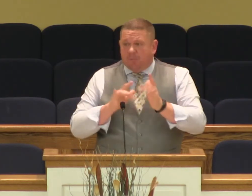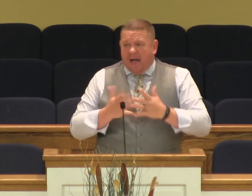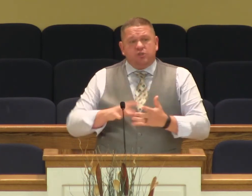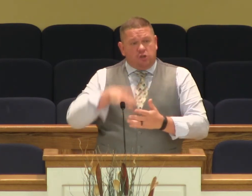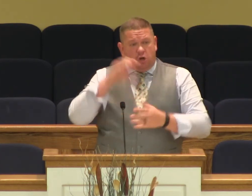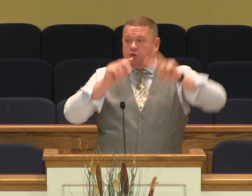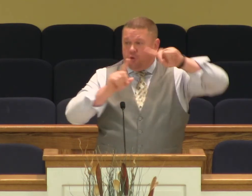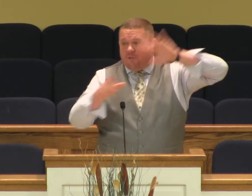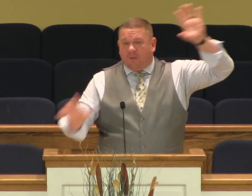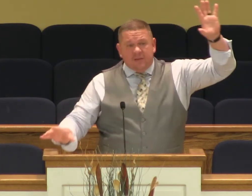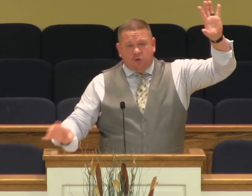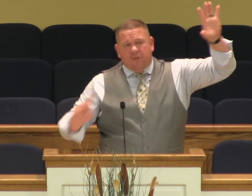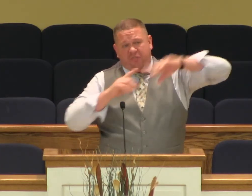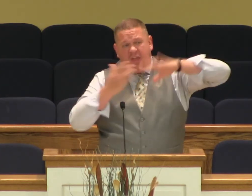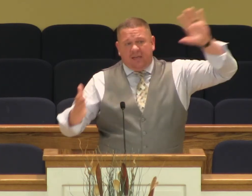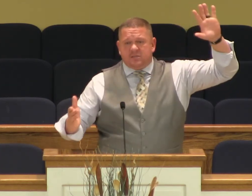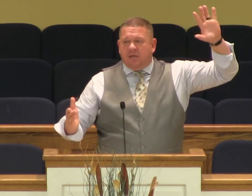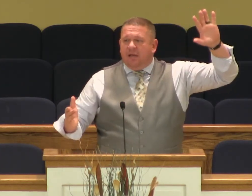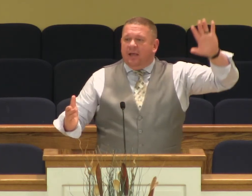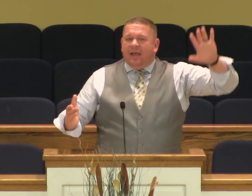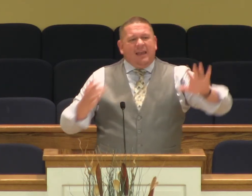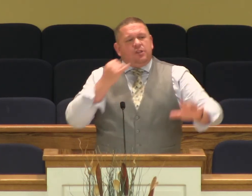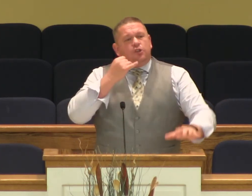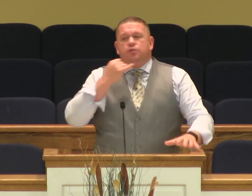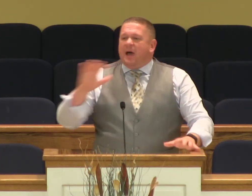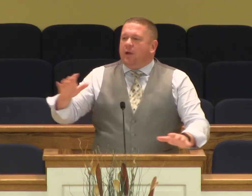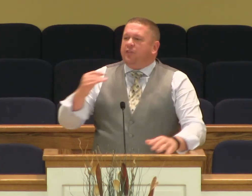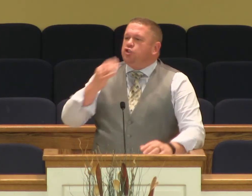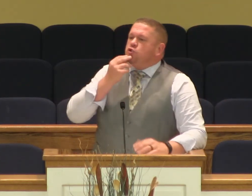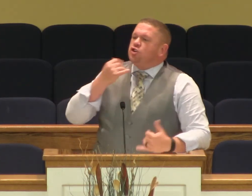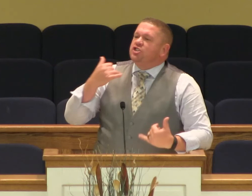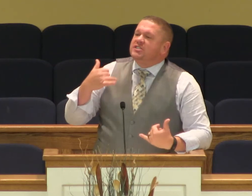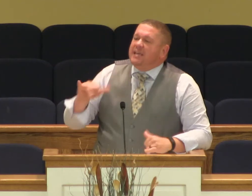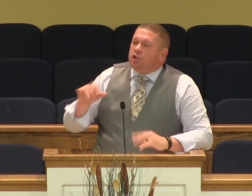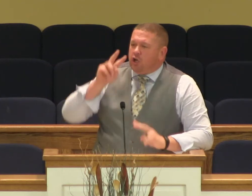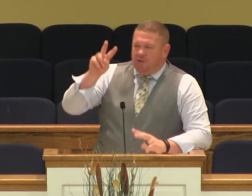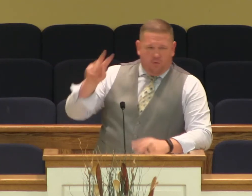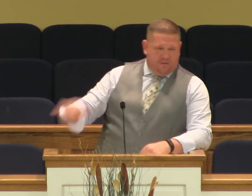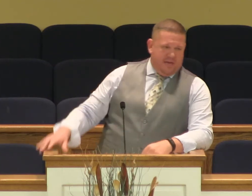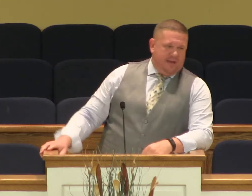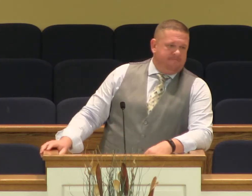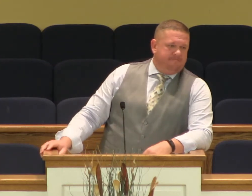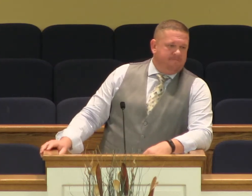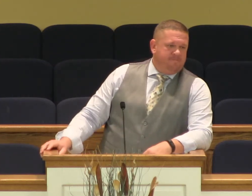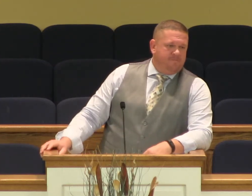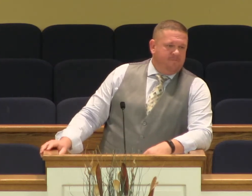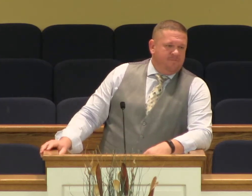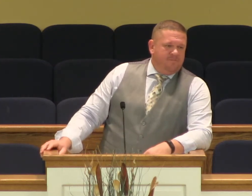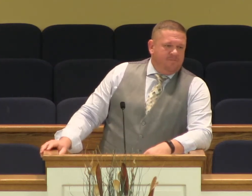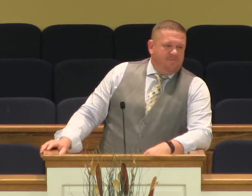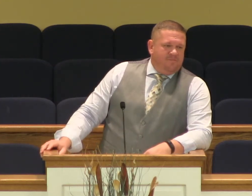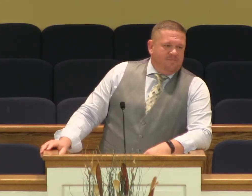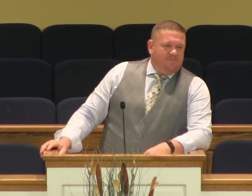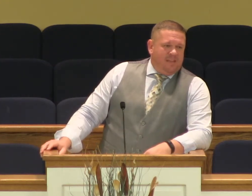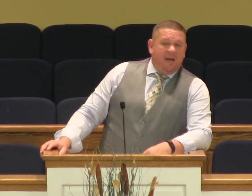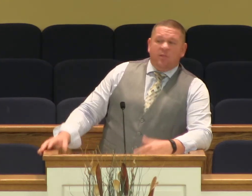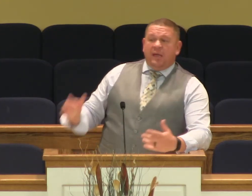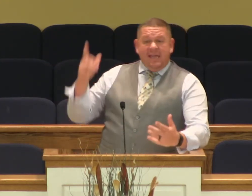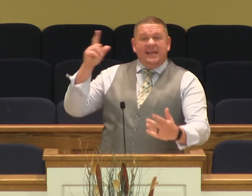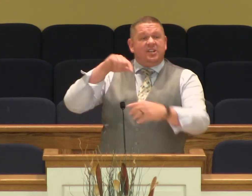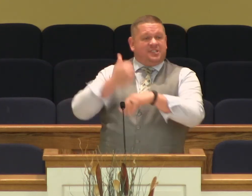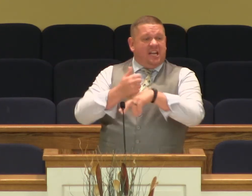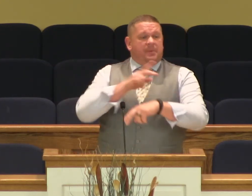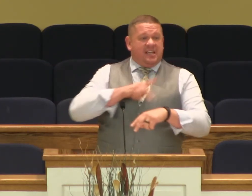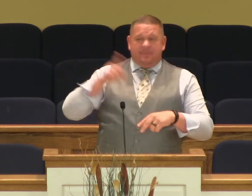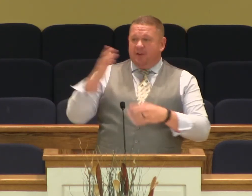study your Bibles, you learn they're two different things. And by the way, the Jews are still looking forward to that. And by the way, he